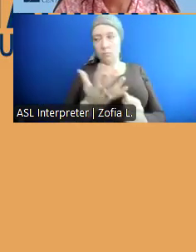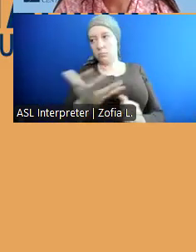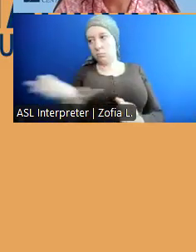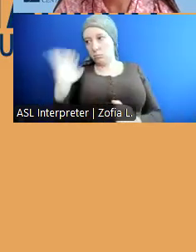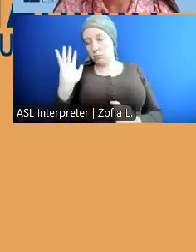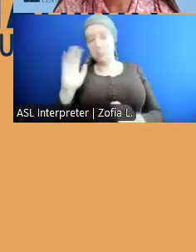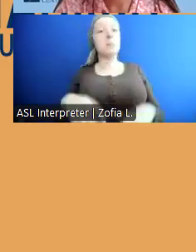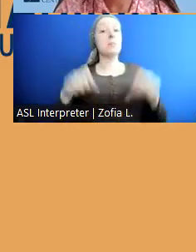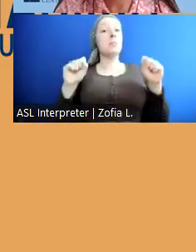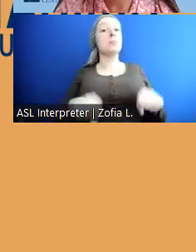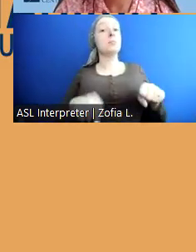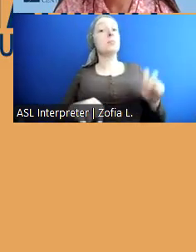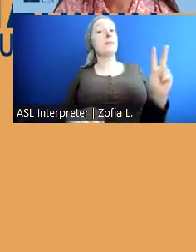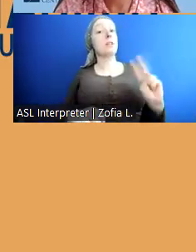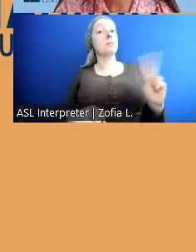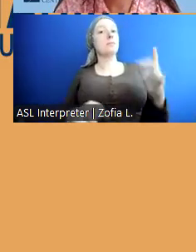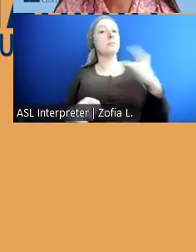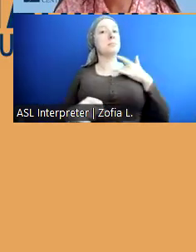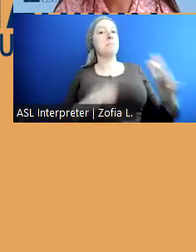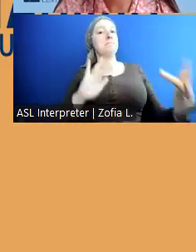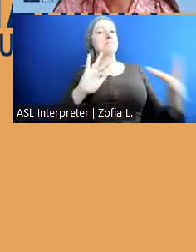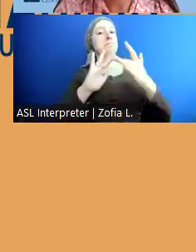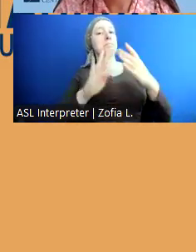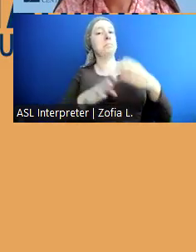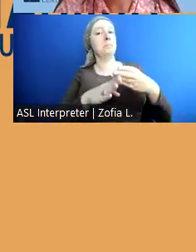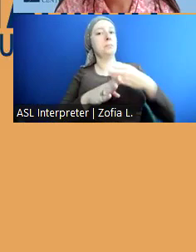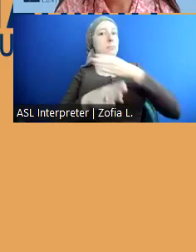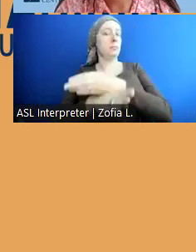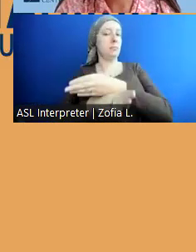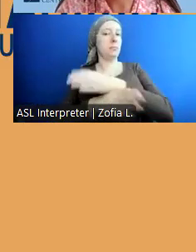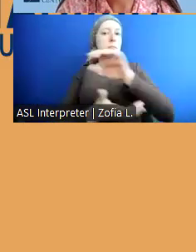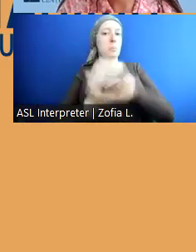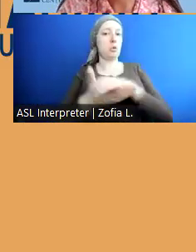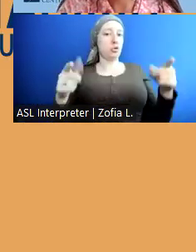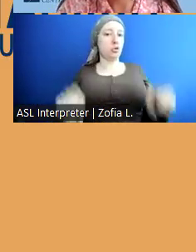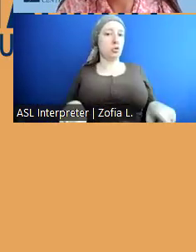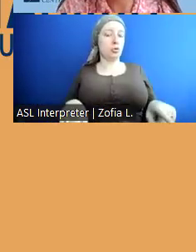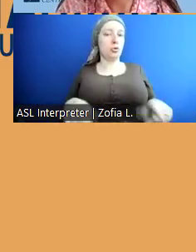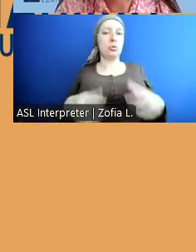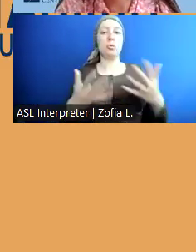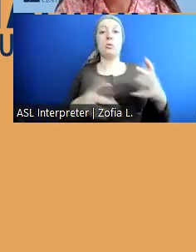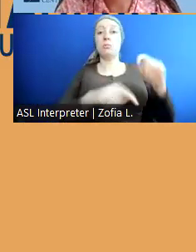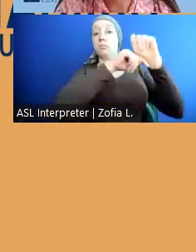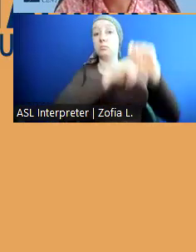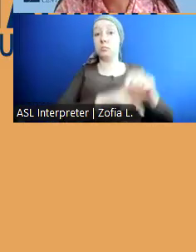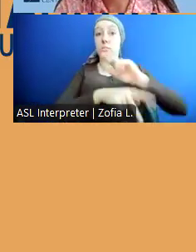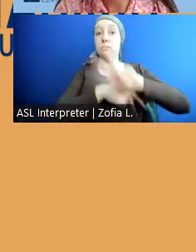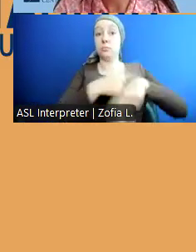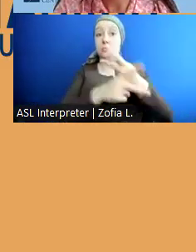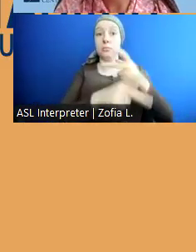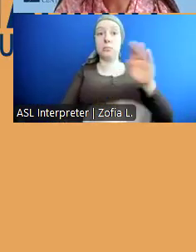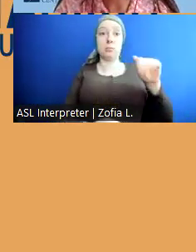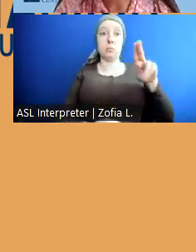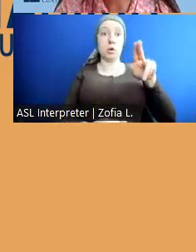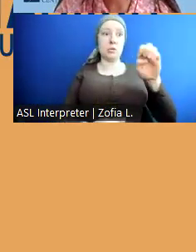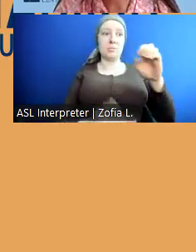And potential victims are often reaching out before a marriage takes place. So traditional forms of abuse